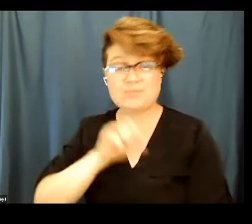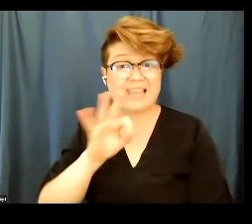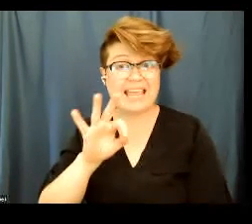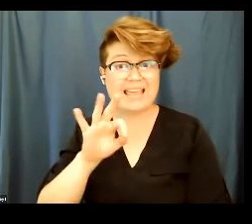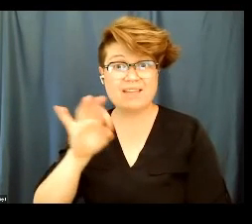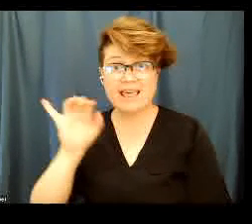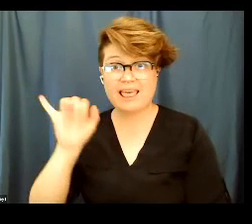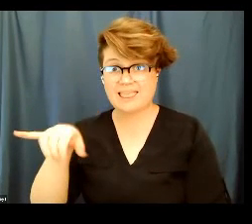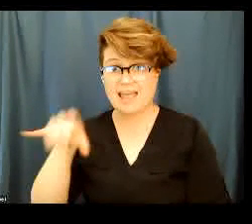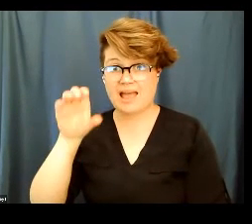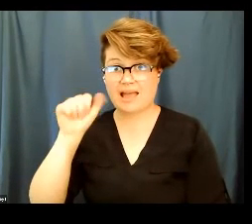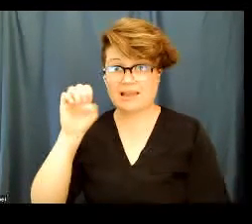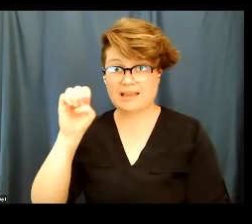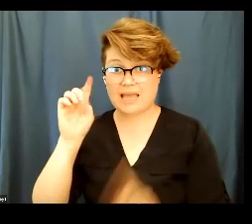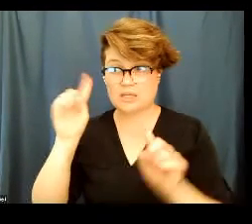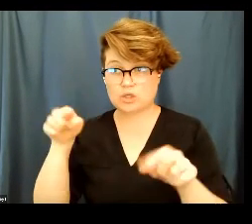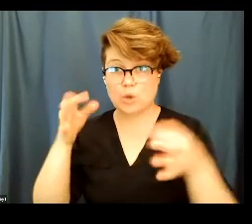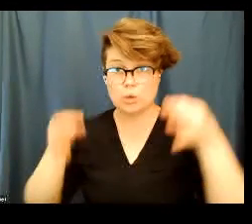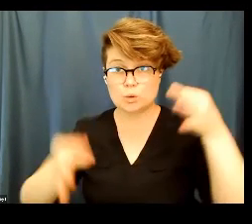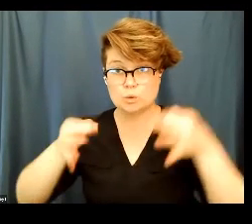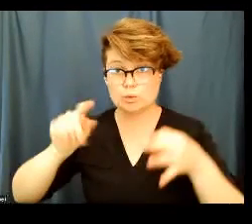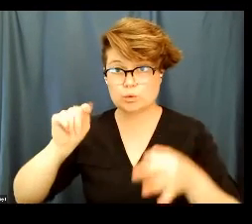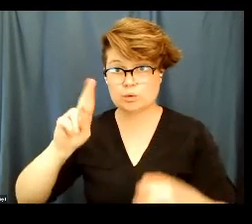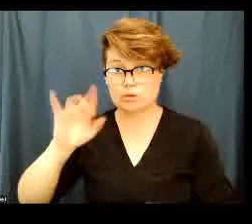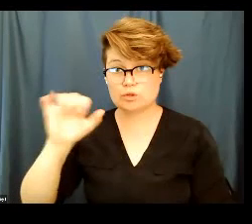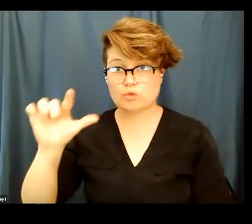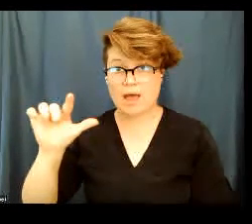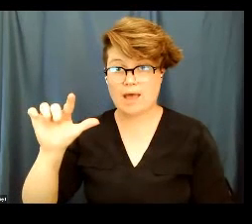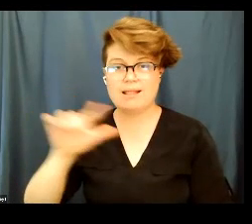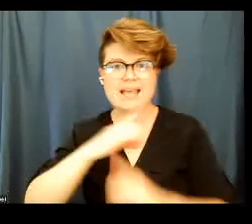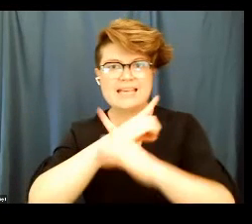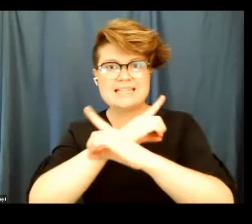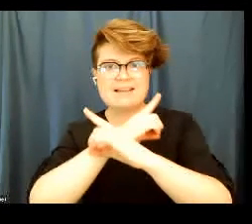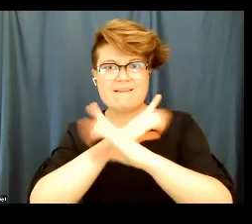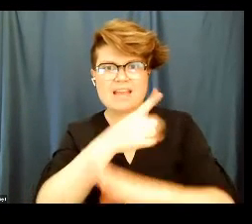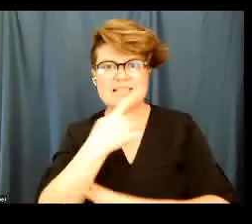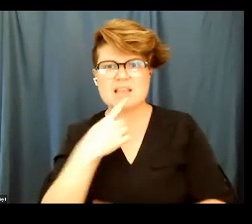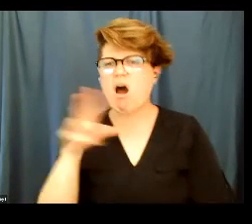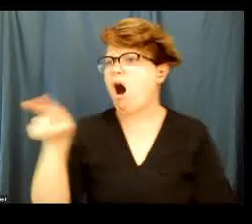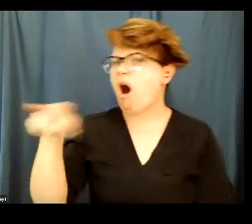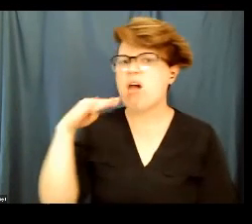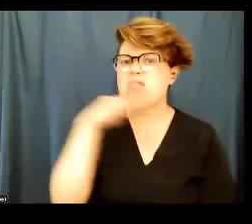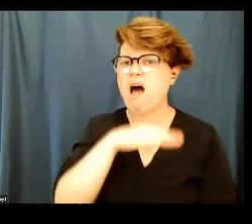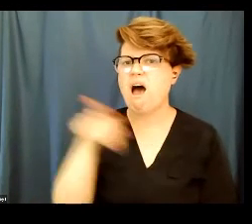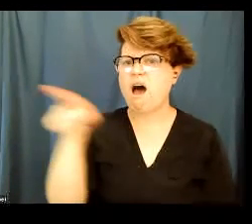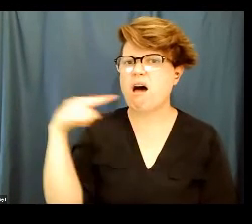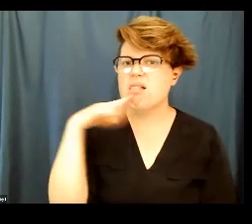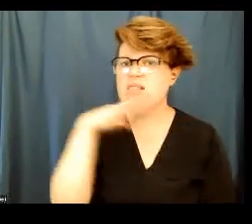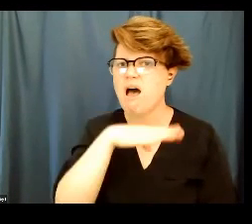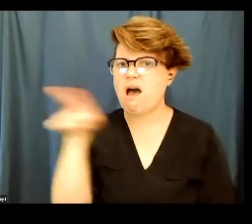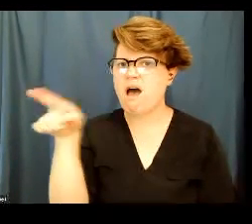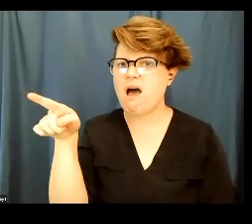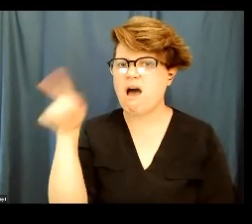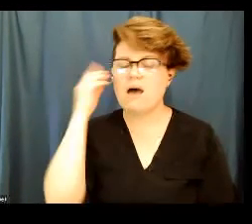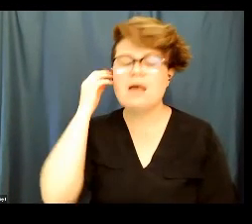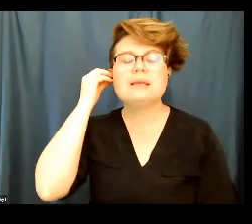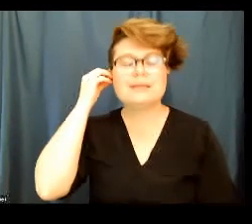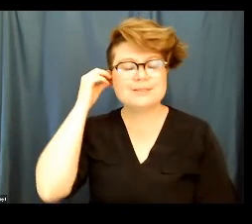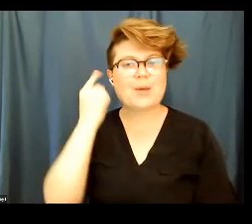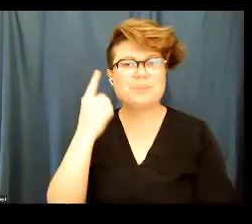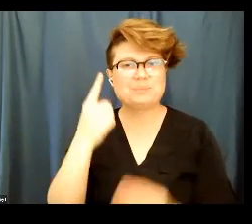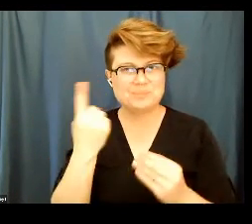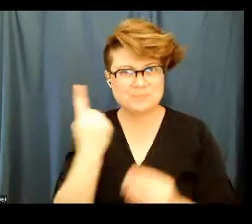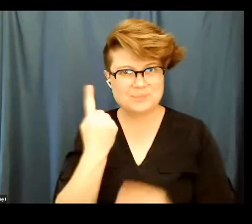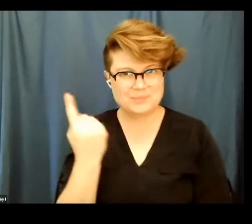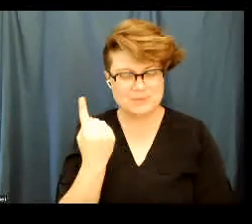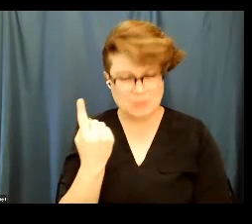trial, the defense will say that they were lying originally, right? And so one thing that we might want to consider is actually